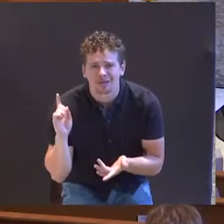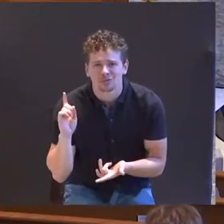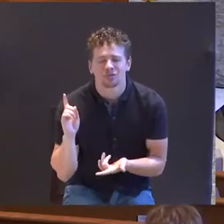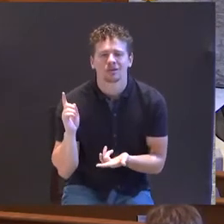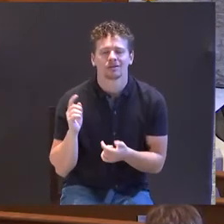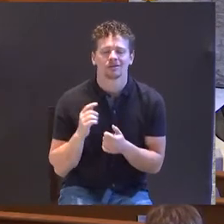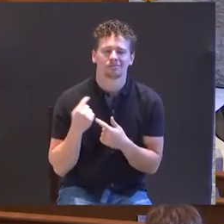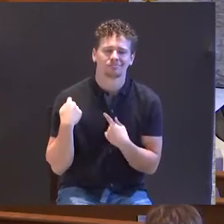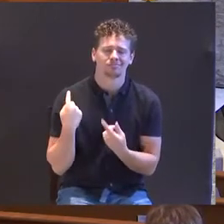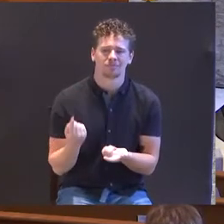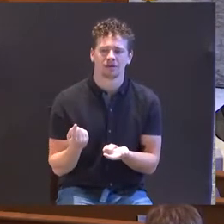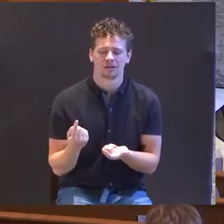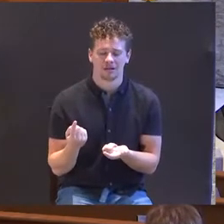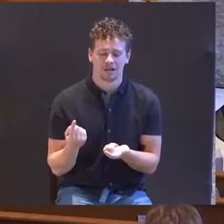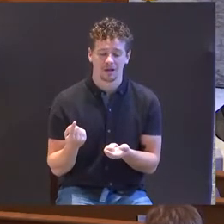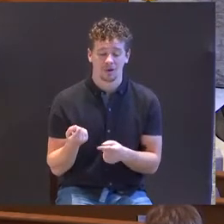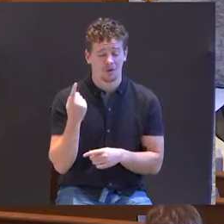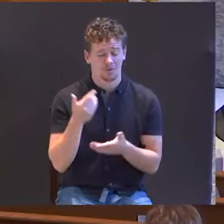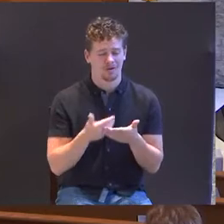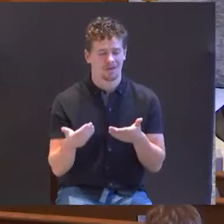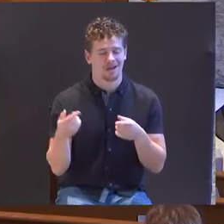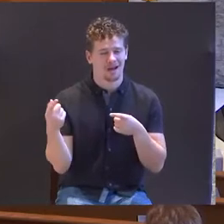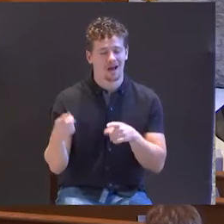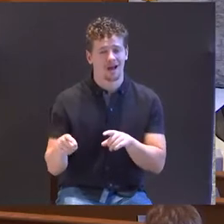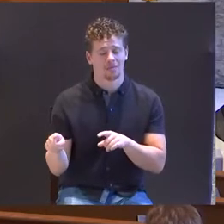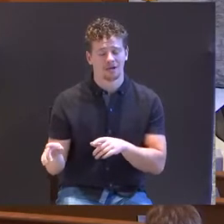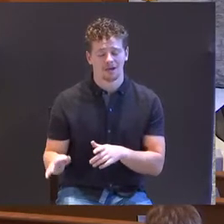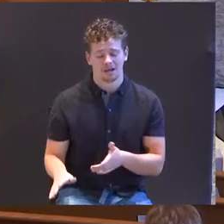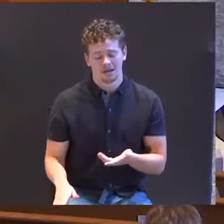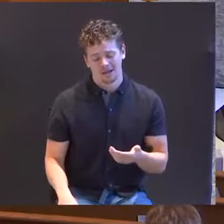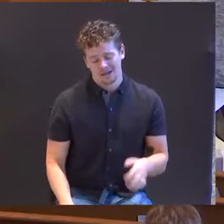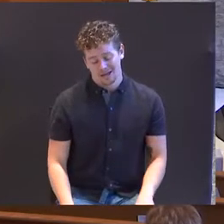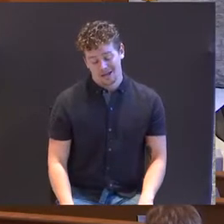One of the things that happened this past week was